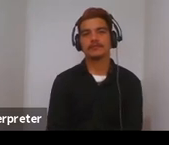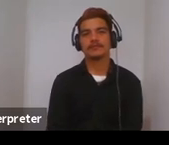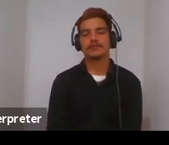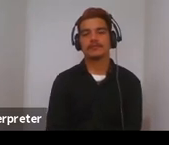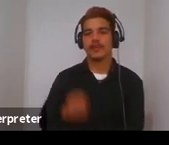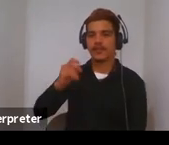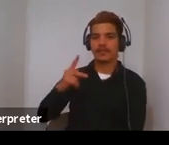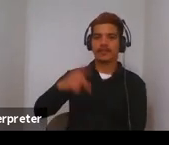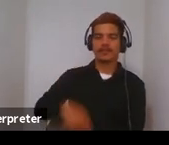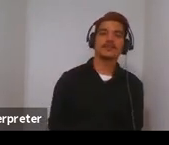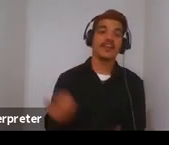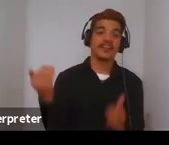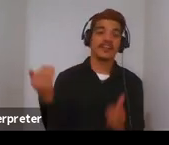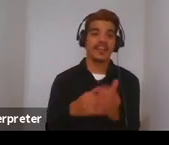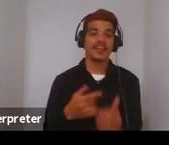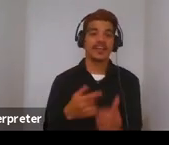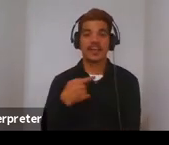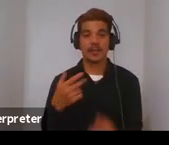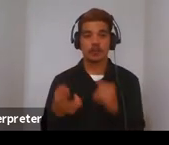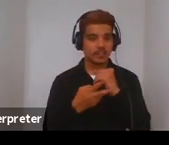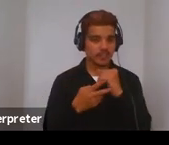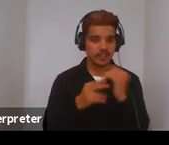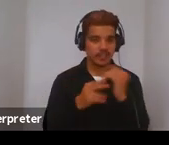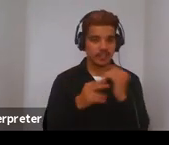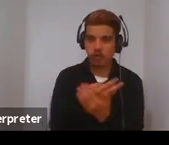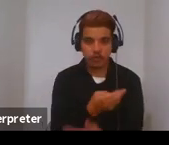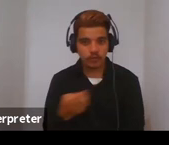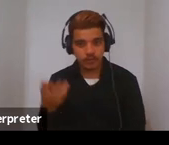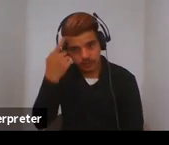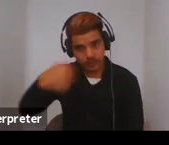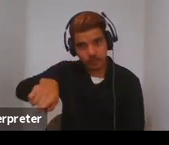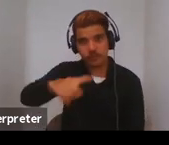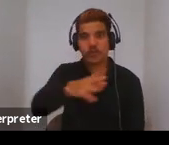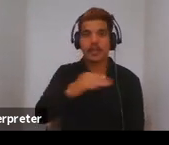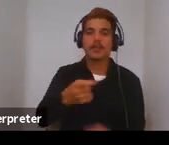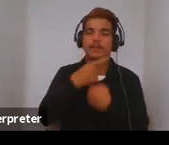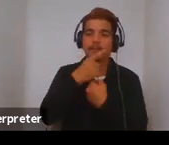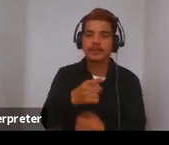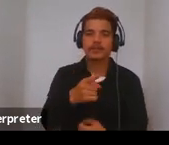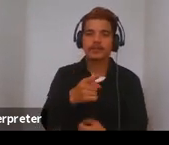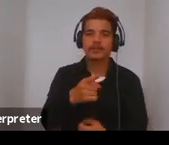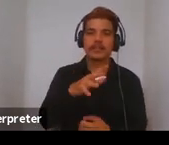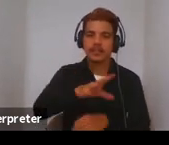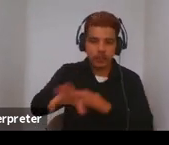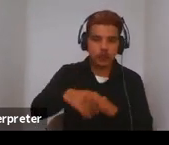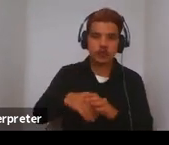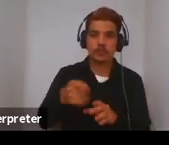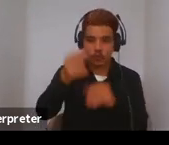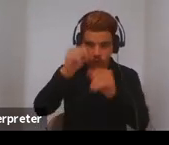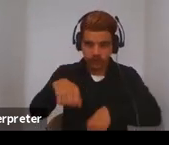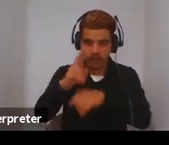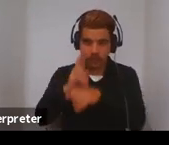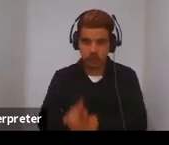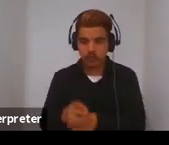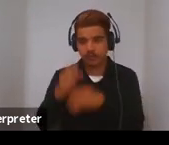All right. Again, I'll save all these resources for you and make sure that they're included so you can use them as teaching and